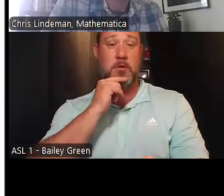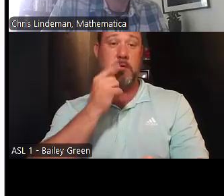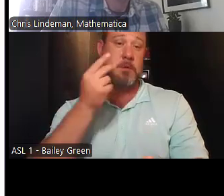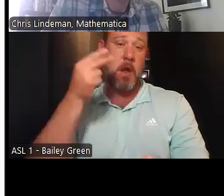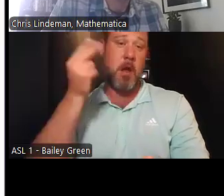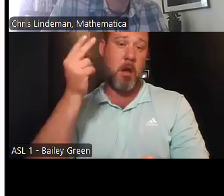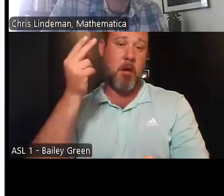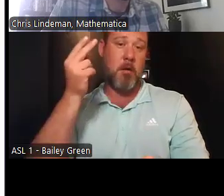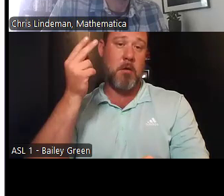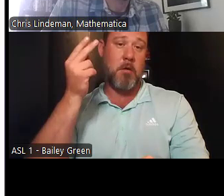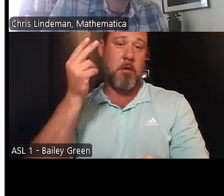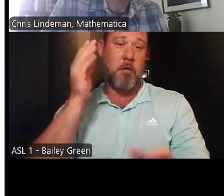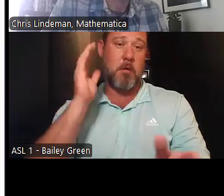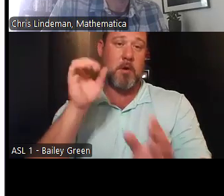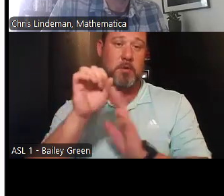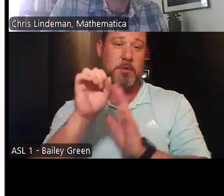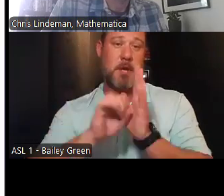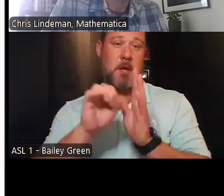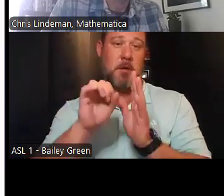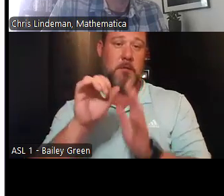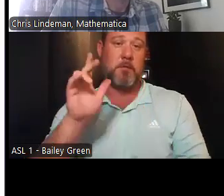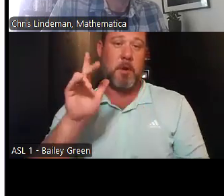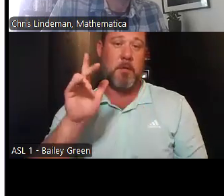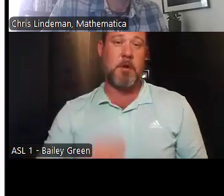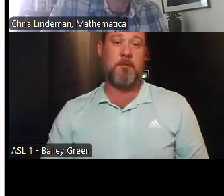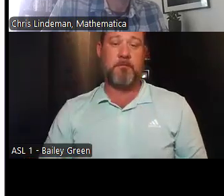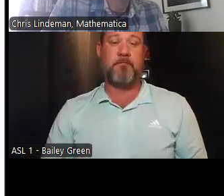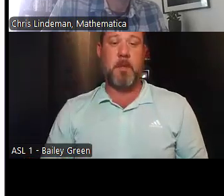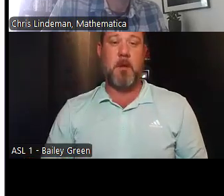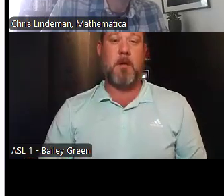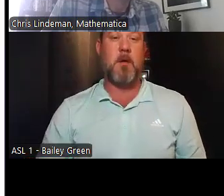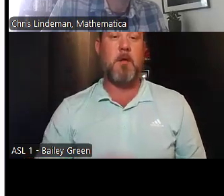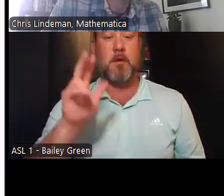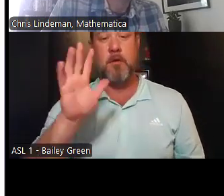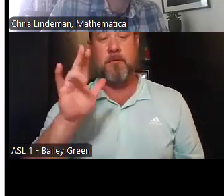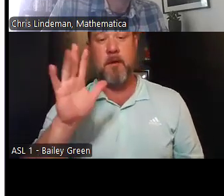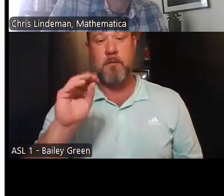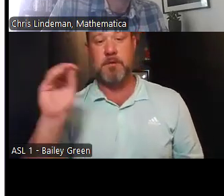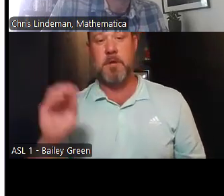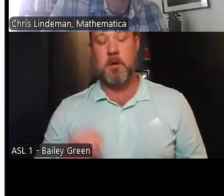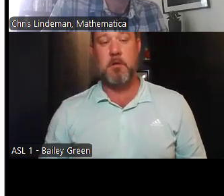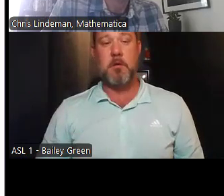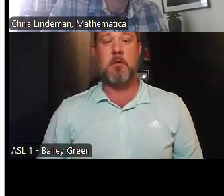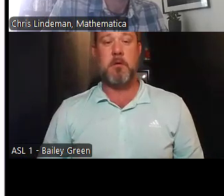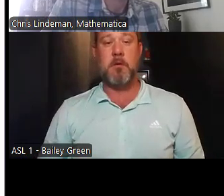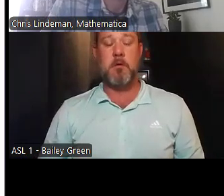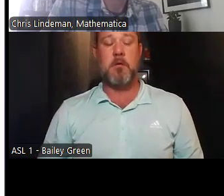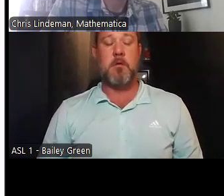high compared to the statewide value of 23%. Inyo has 35% who are 60 and older.